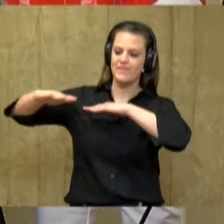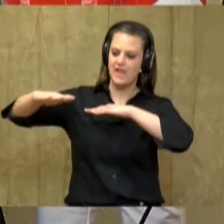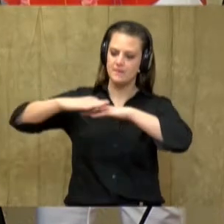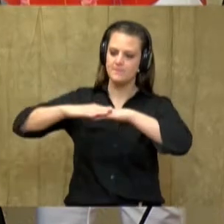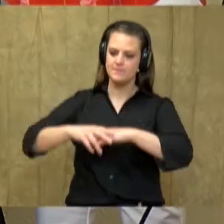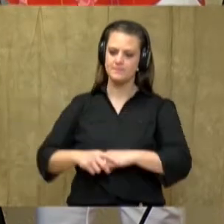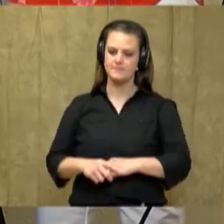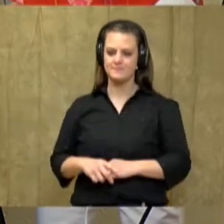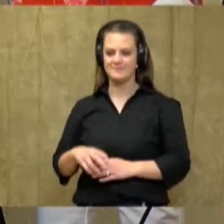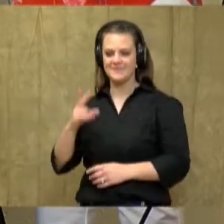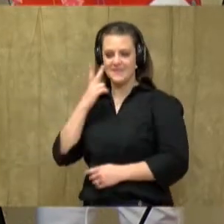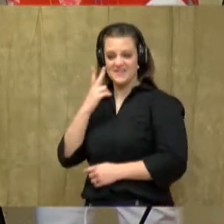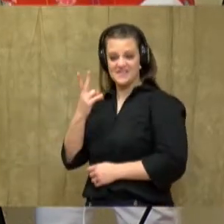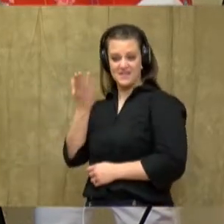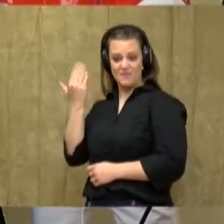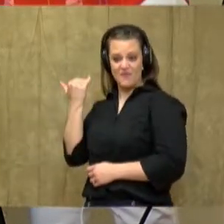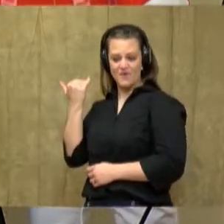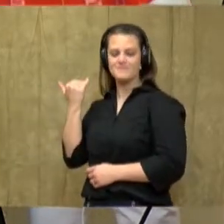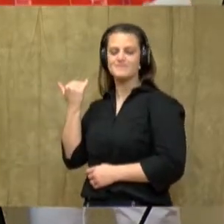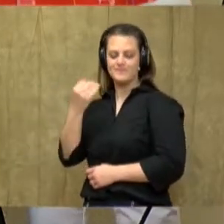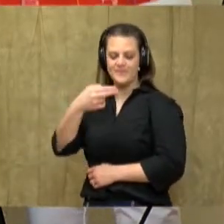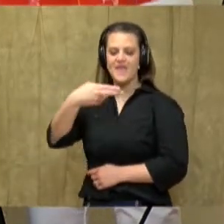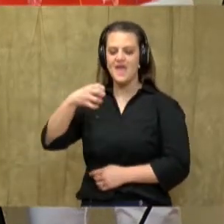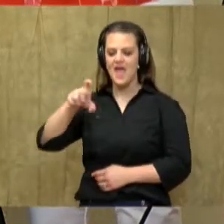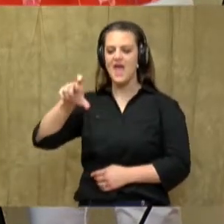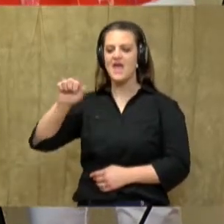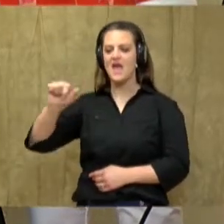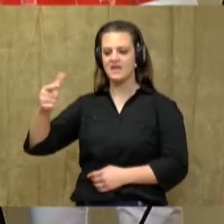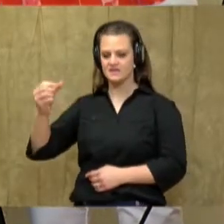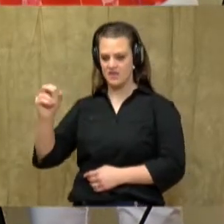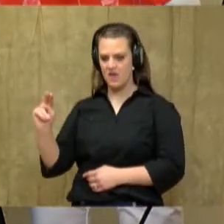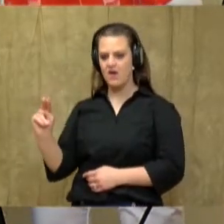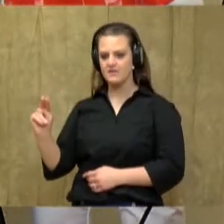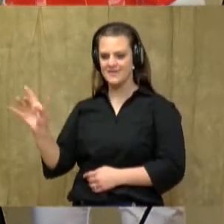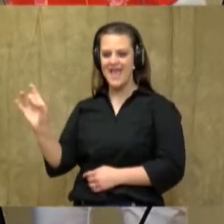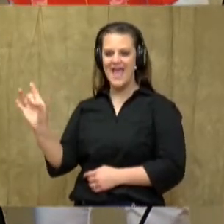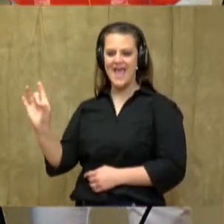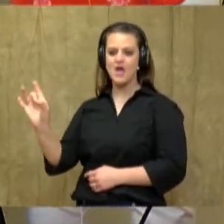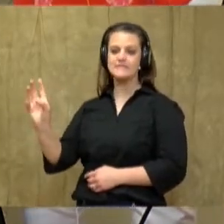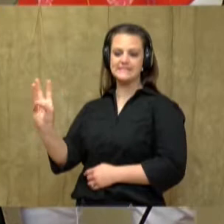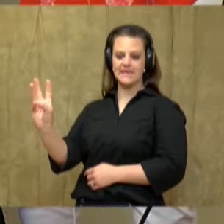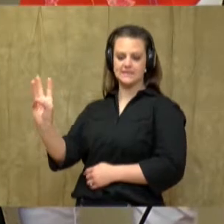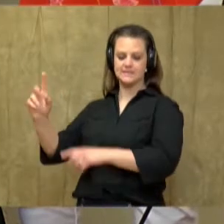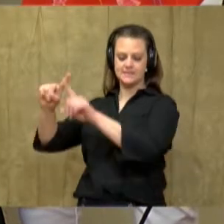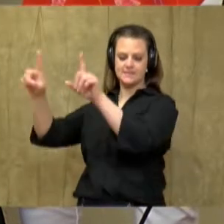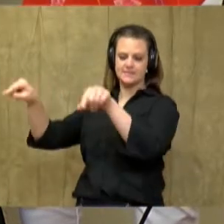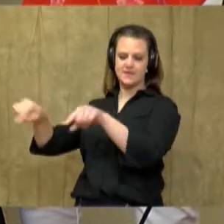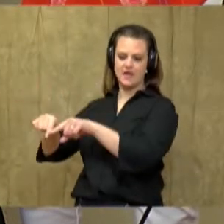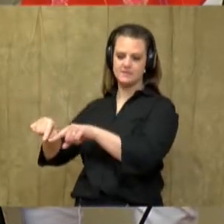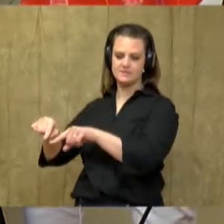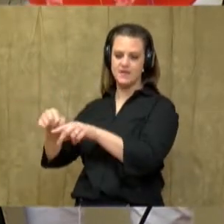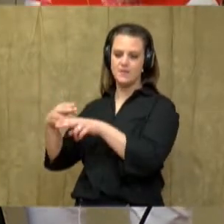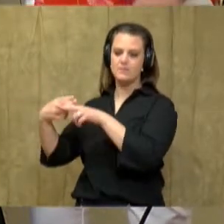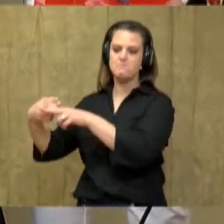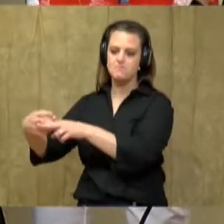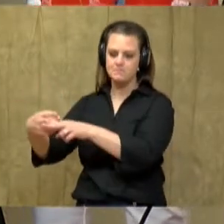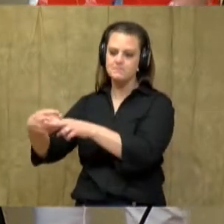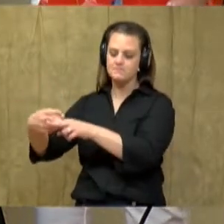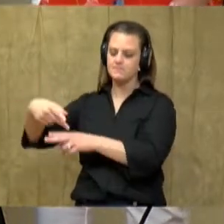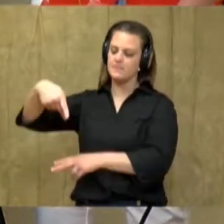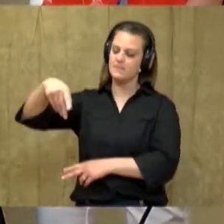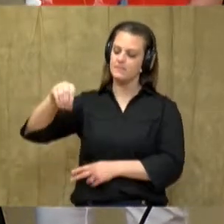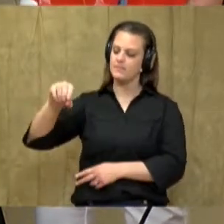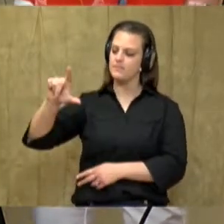you? Yep, it's a hexagon with 6 sides. And again, it's also a polygon because all of